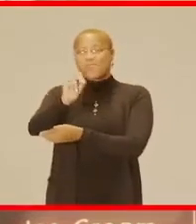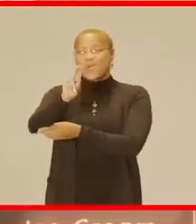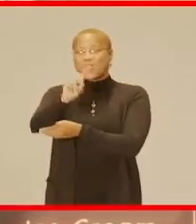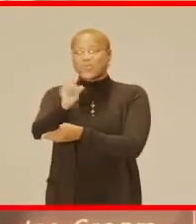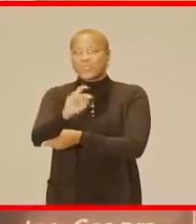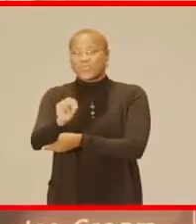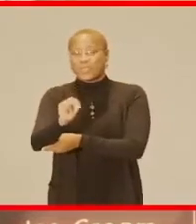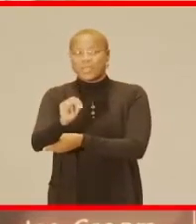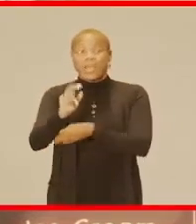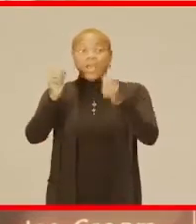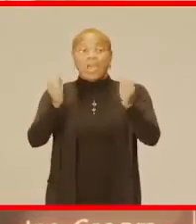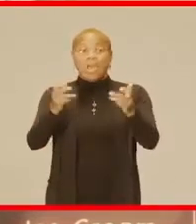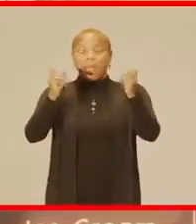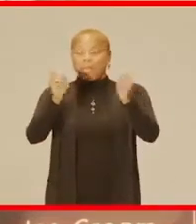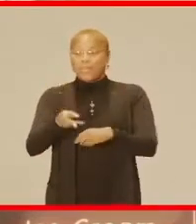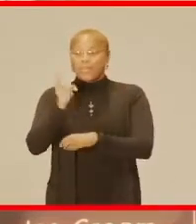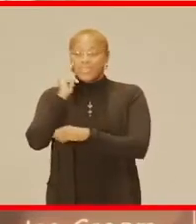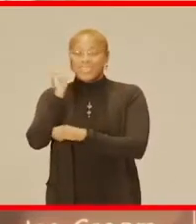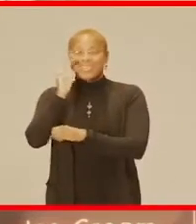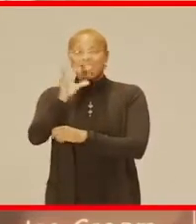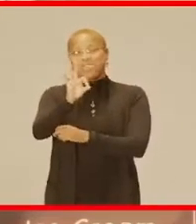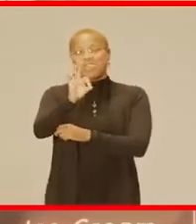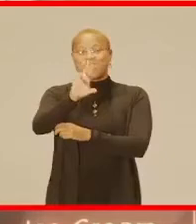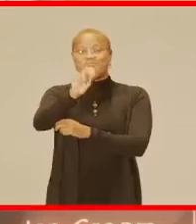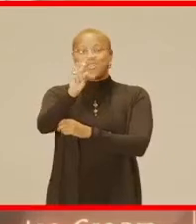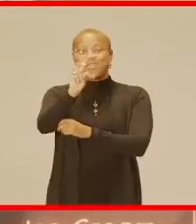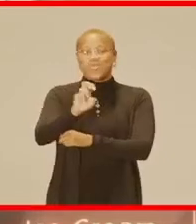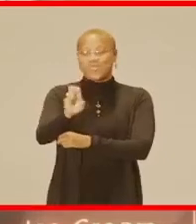How many of you have seen the Frozen duology?